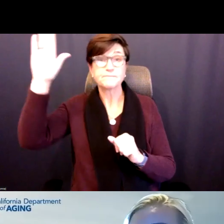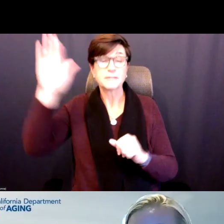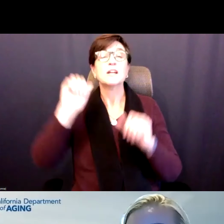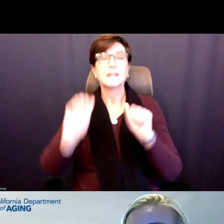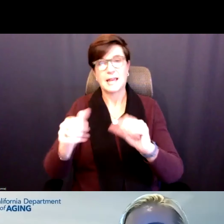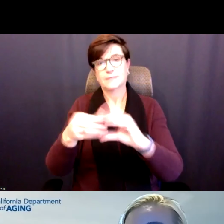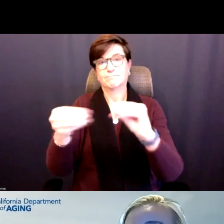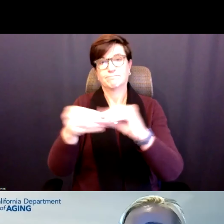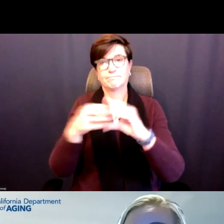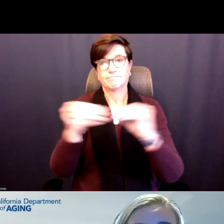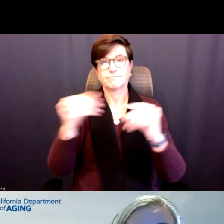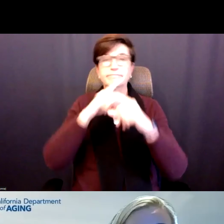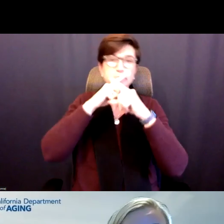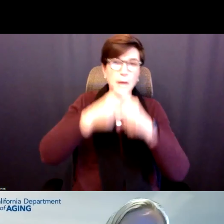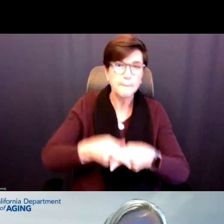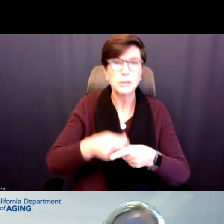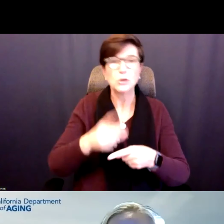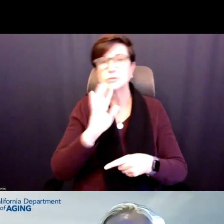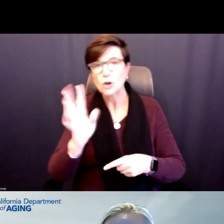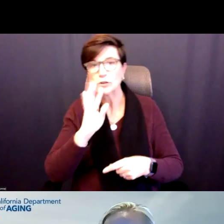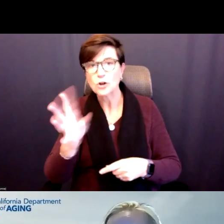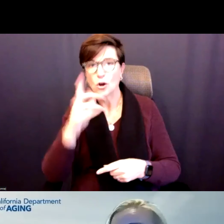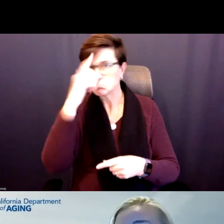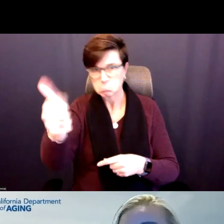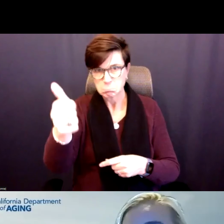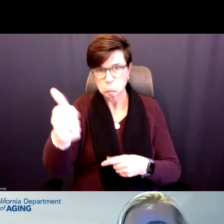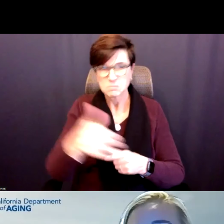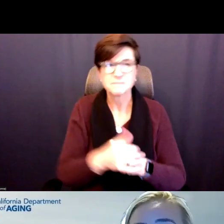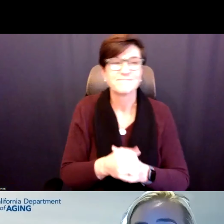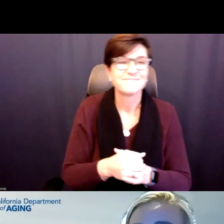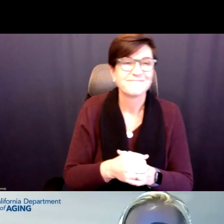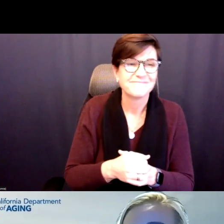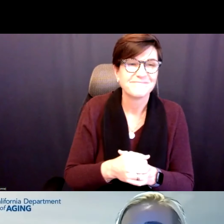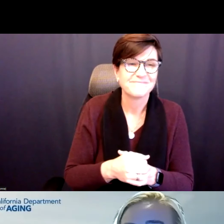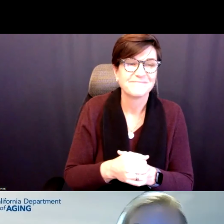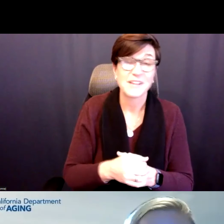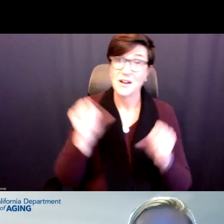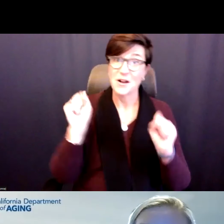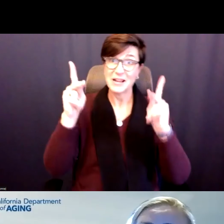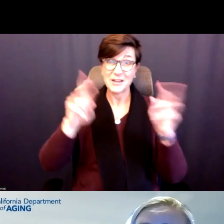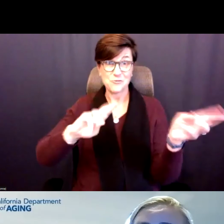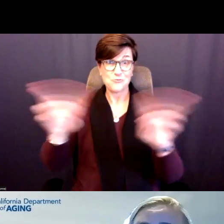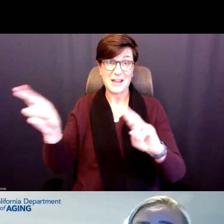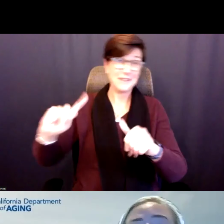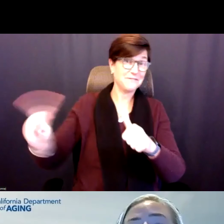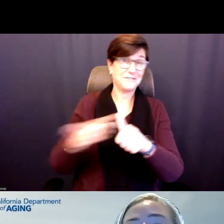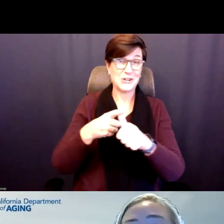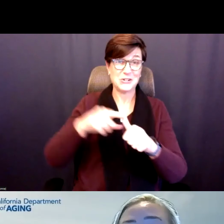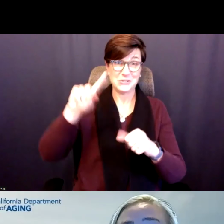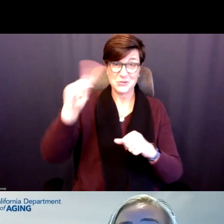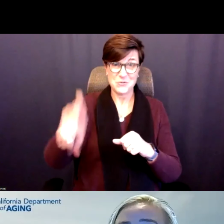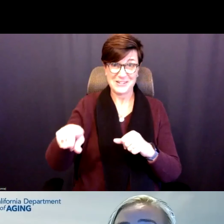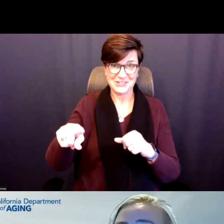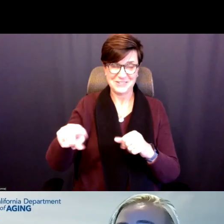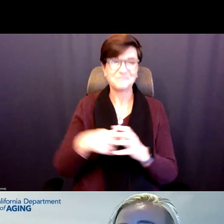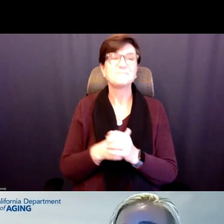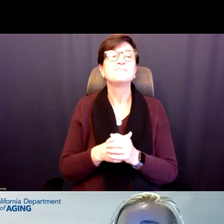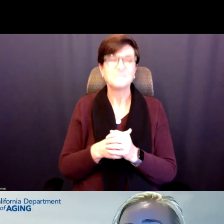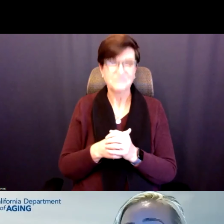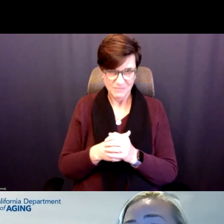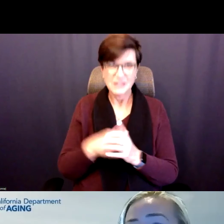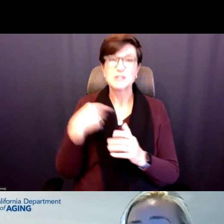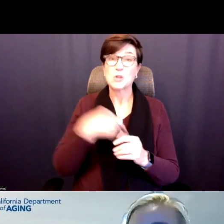your thoughts verbally. So we're going to take a moment to look at the first question, allow you some time to digest that question, and then let us